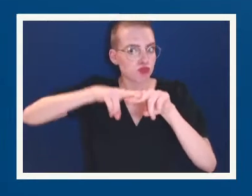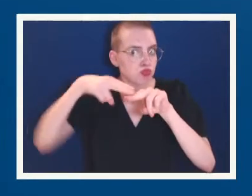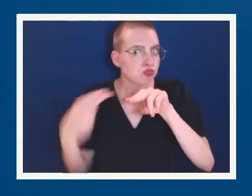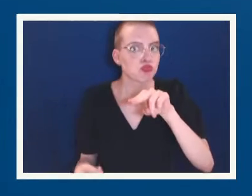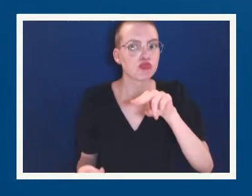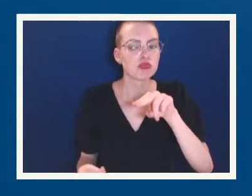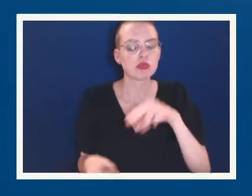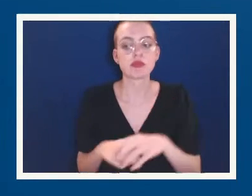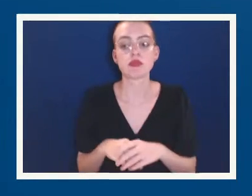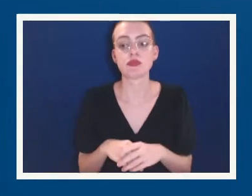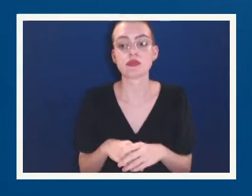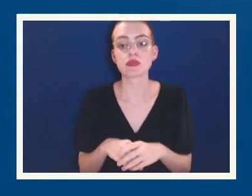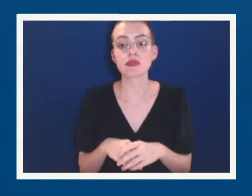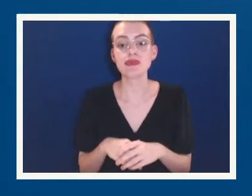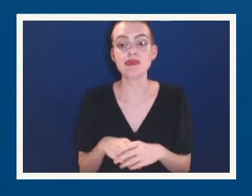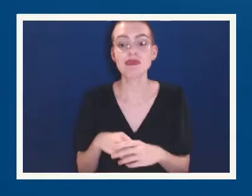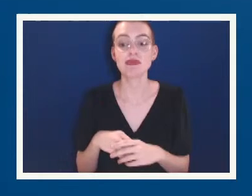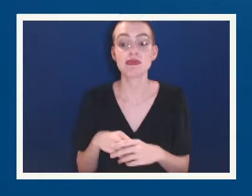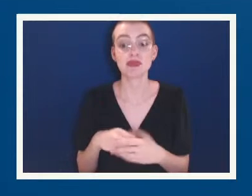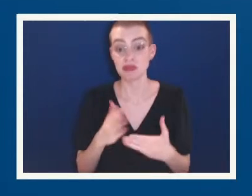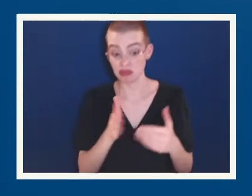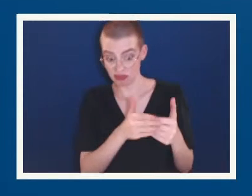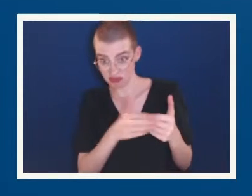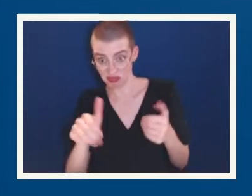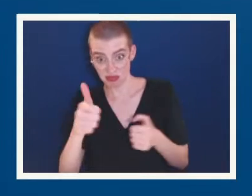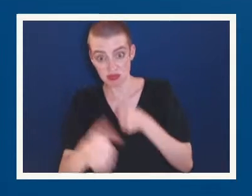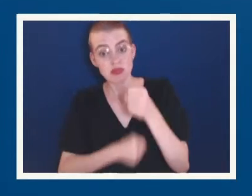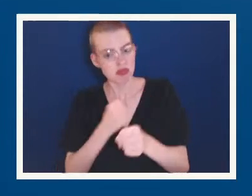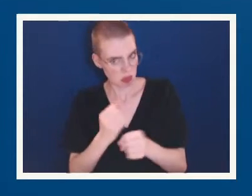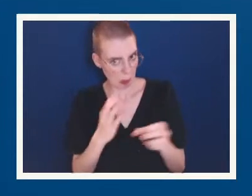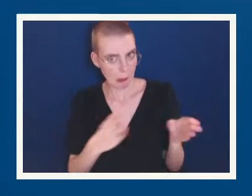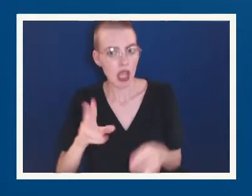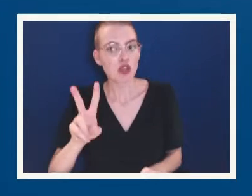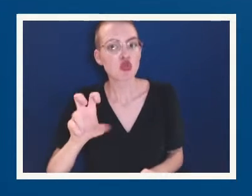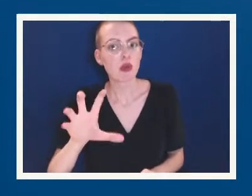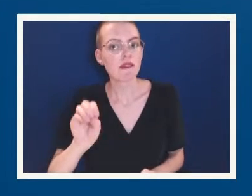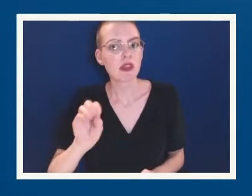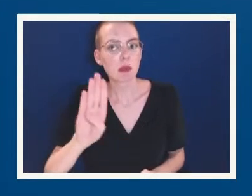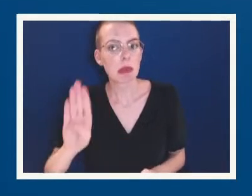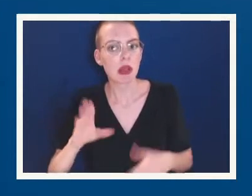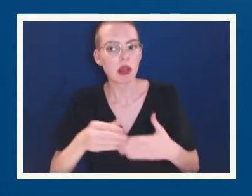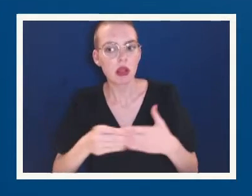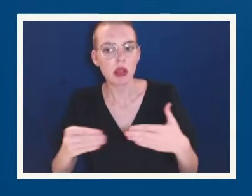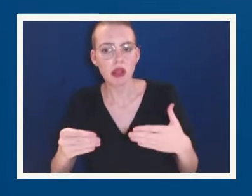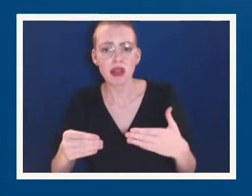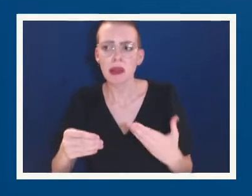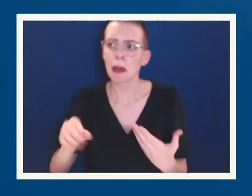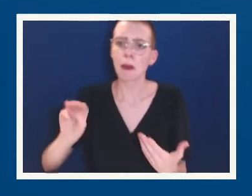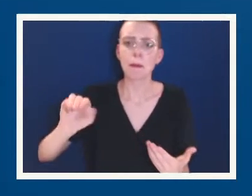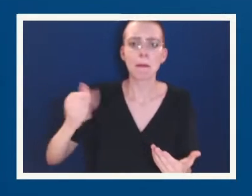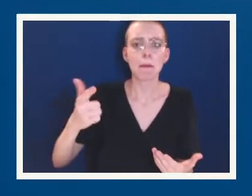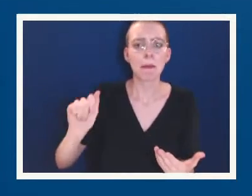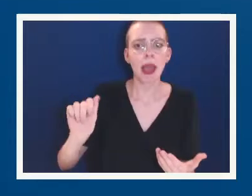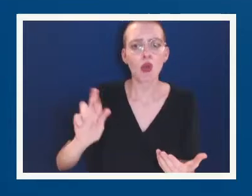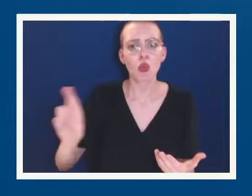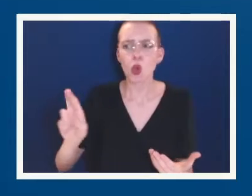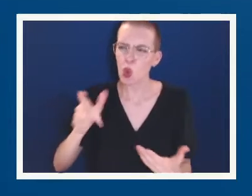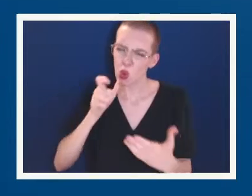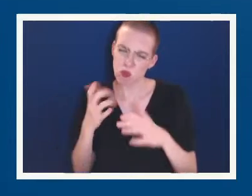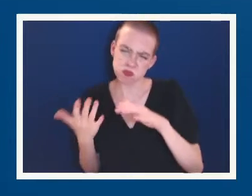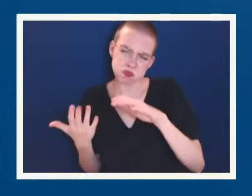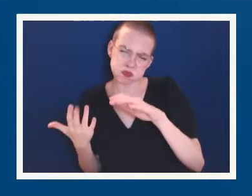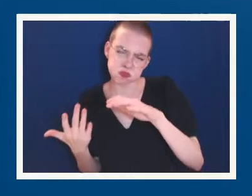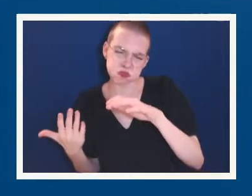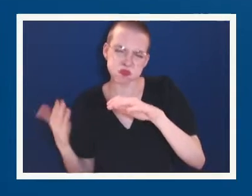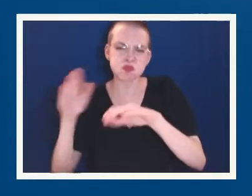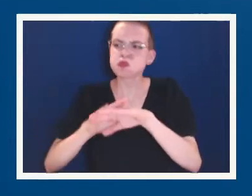And another $250 billion over the next decade. Look, I don't want to hear from the MAGA Republicans who blew up the debt. We're the ones bringing